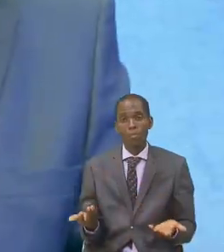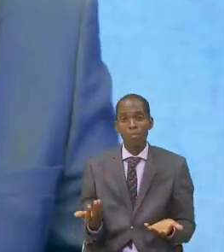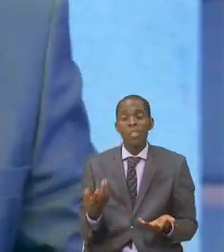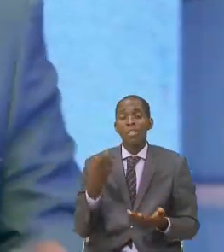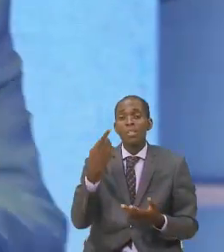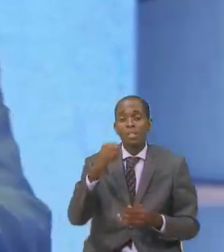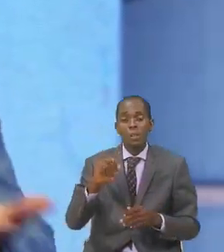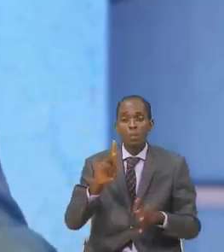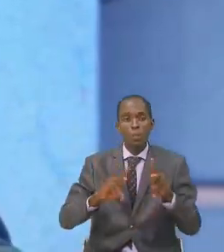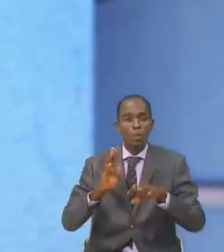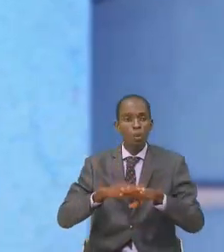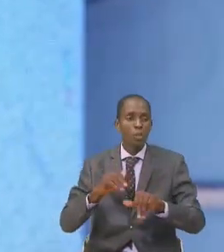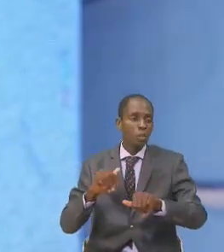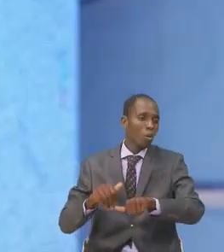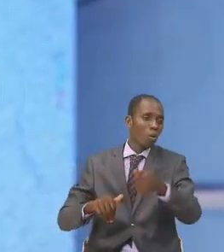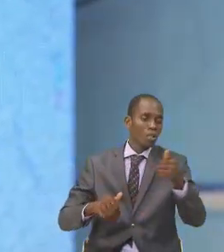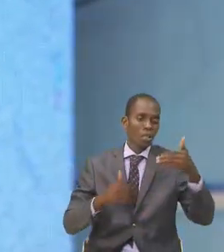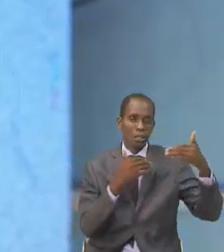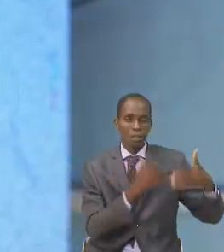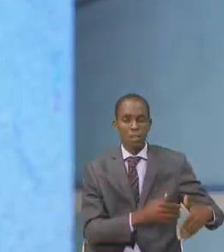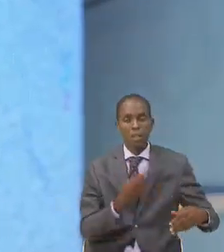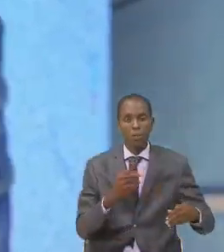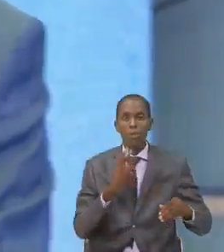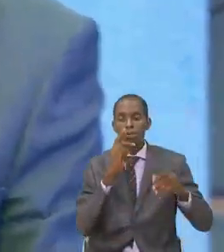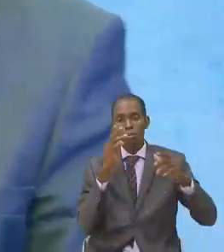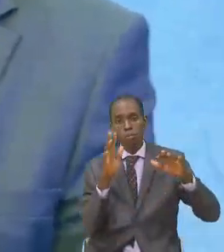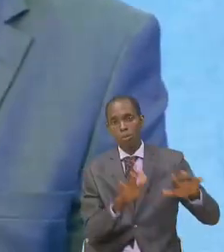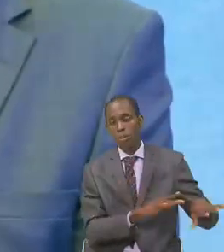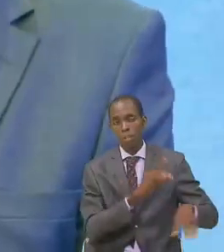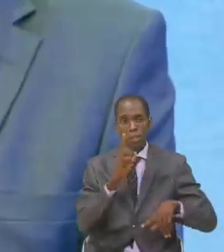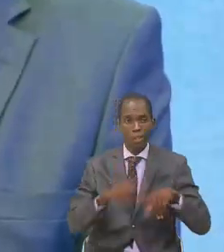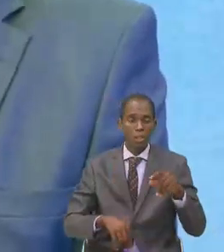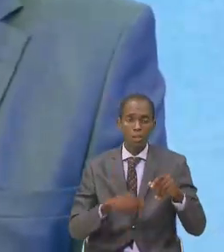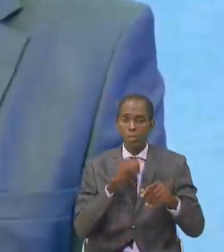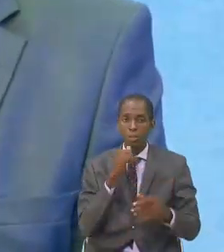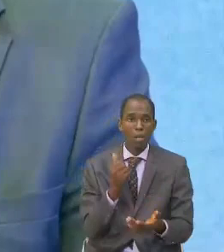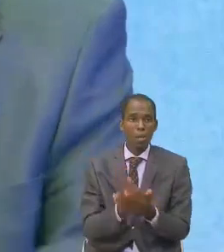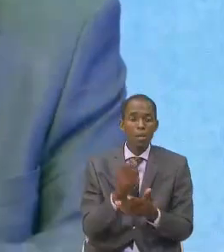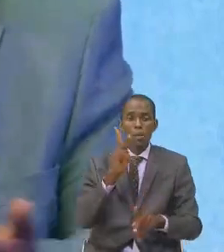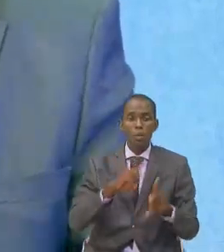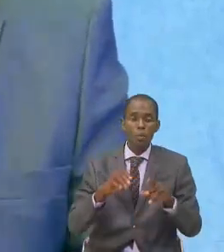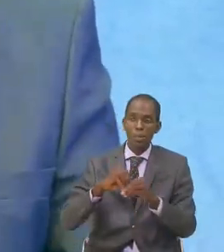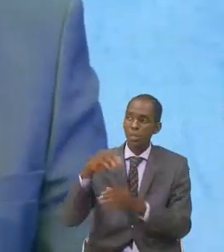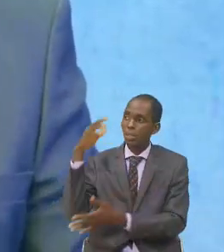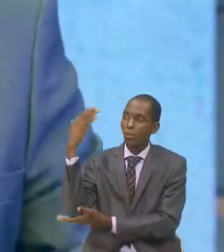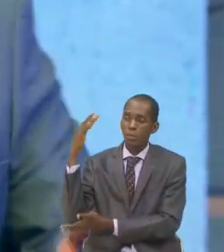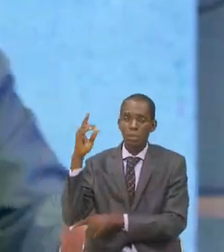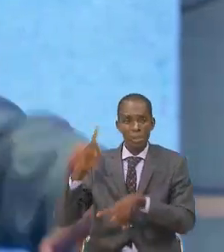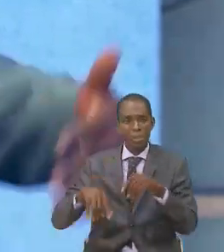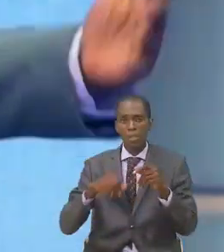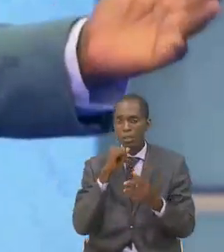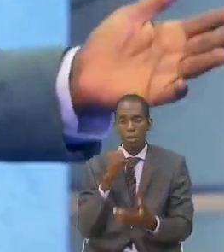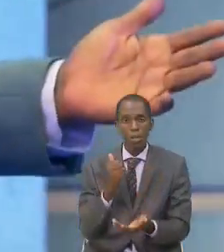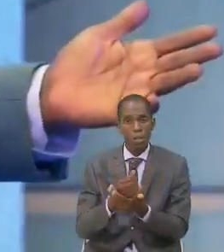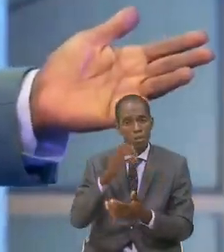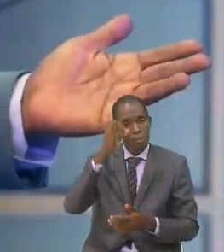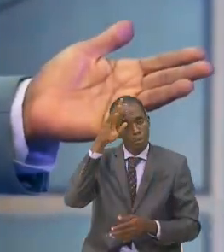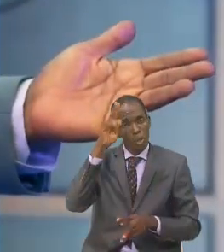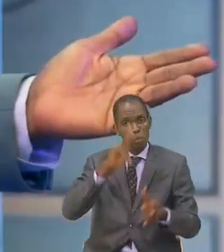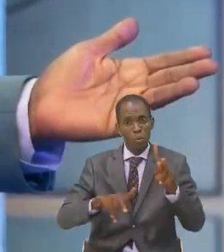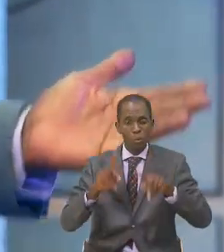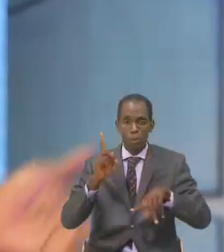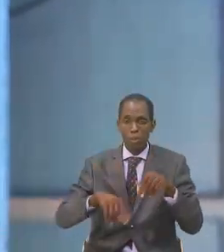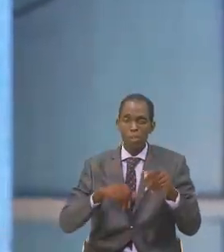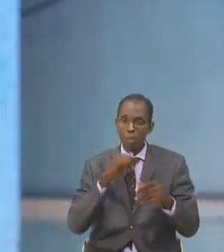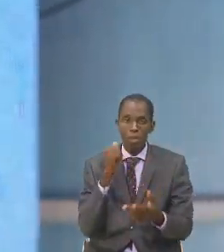cannot help. Psychologists cannot help. The people on the other side of the river, they cannot help. The one in the